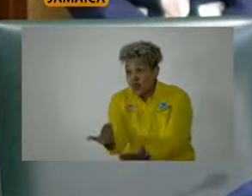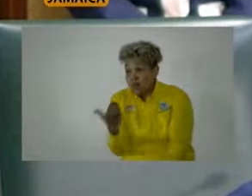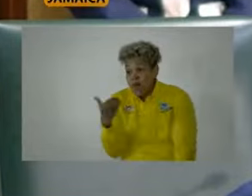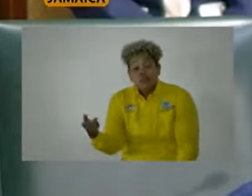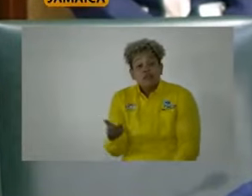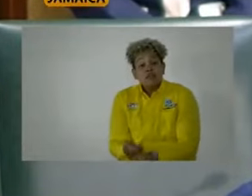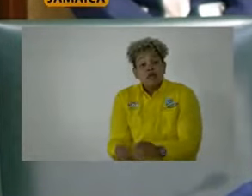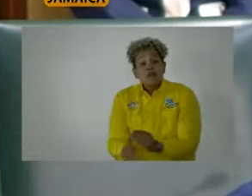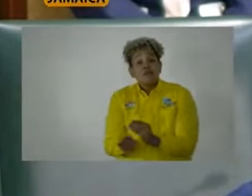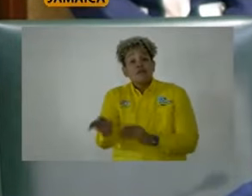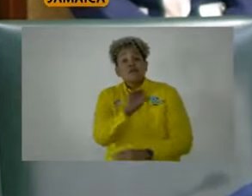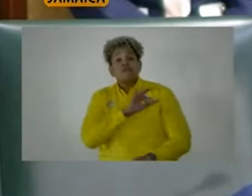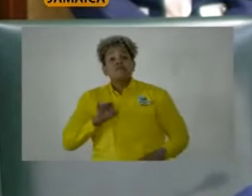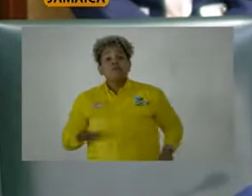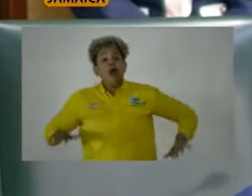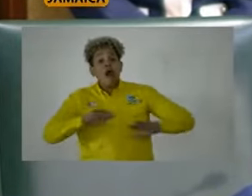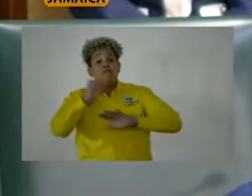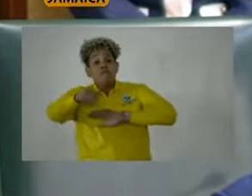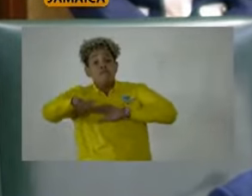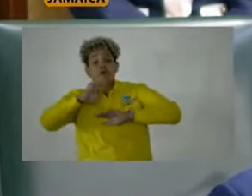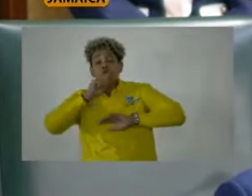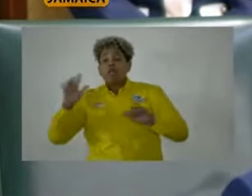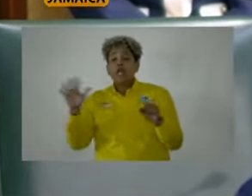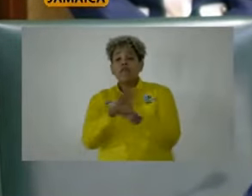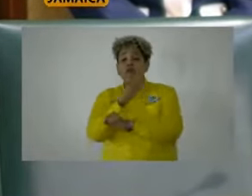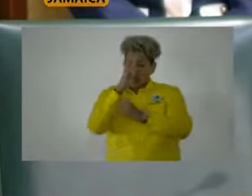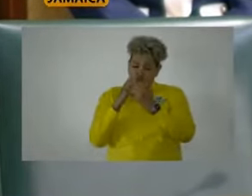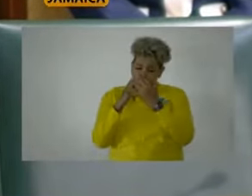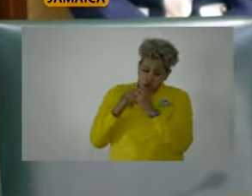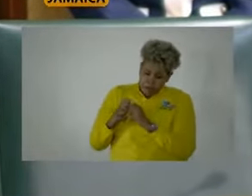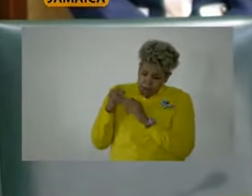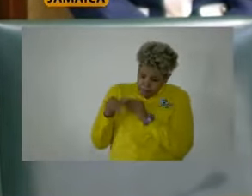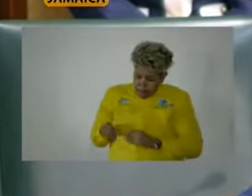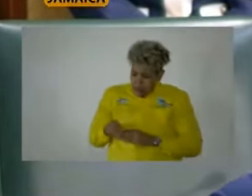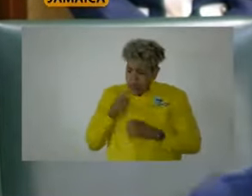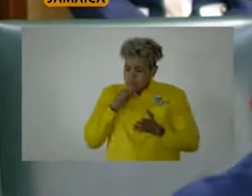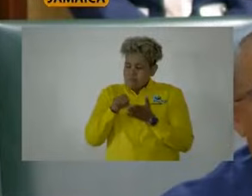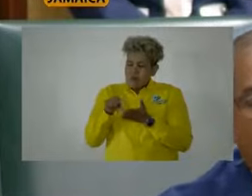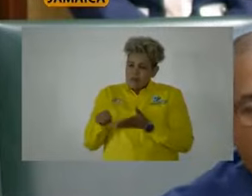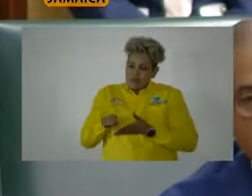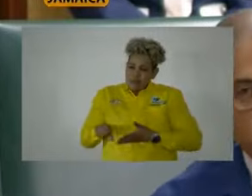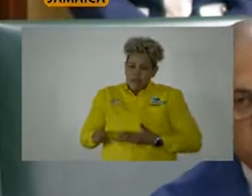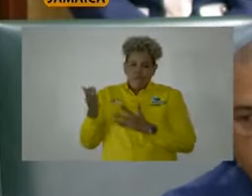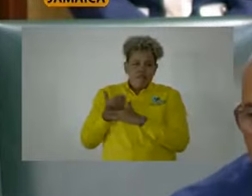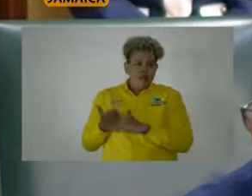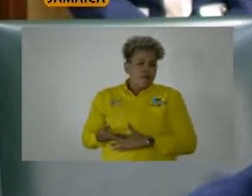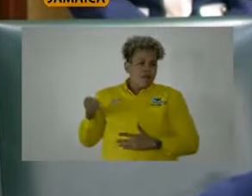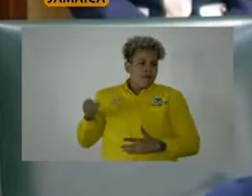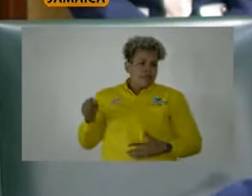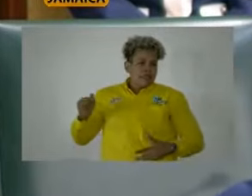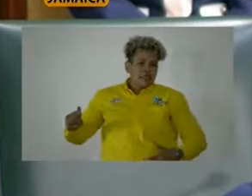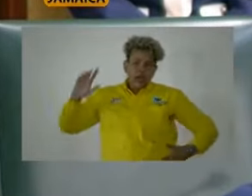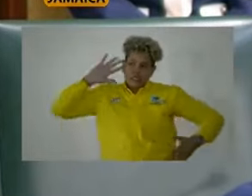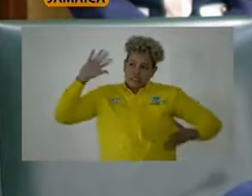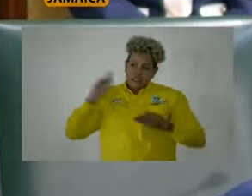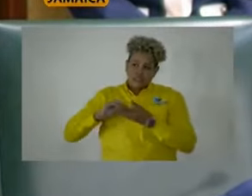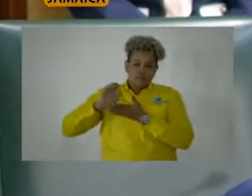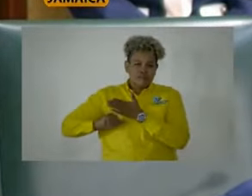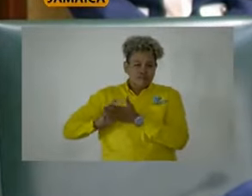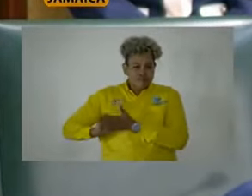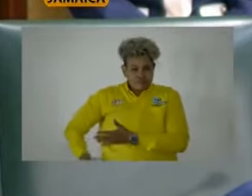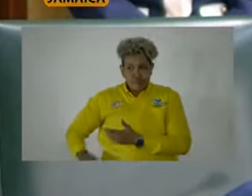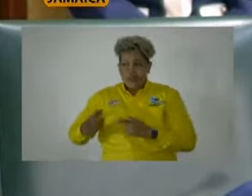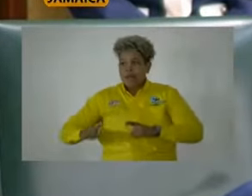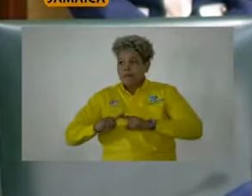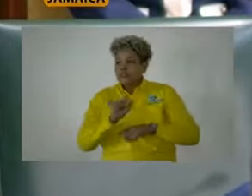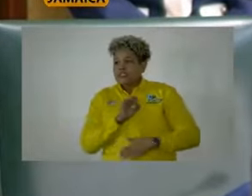his or her employer must have been fully compliant in making the statutory filings and payments for statutory deductions